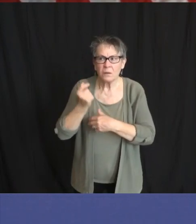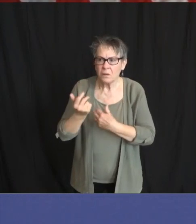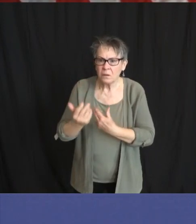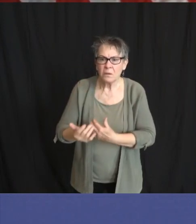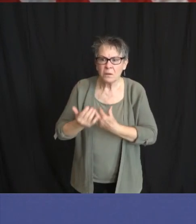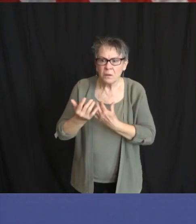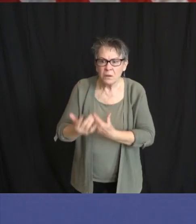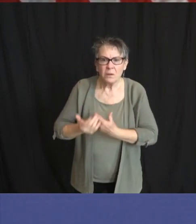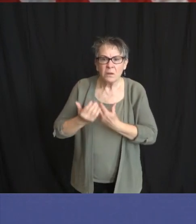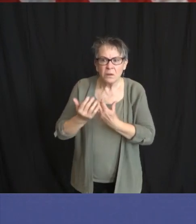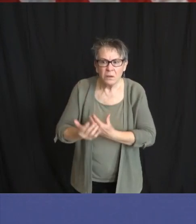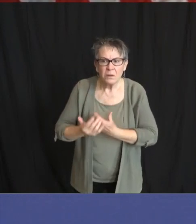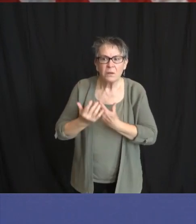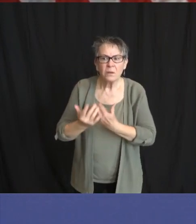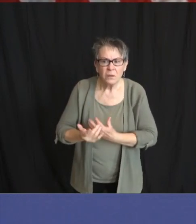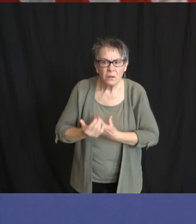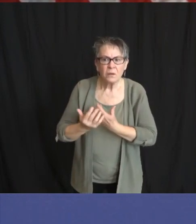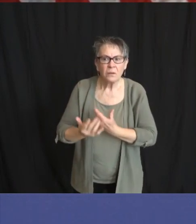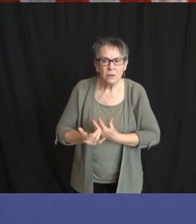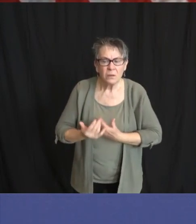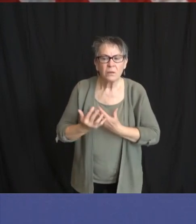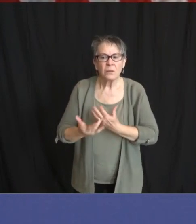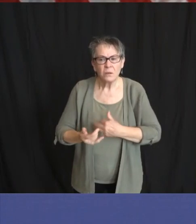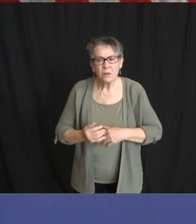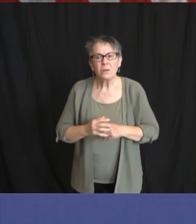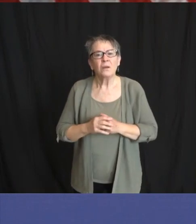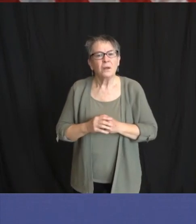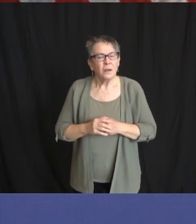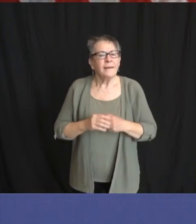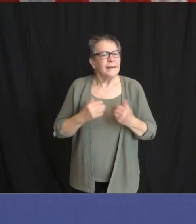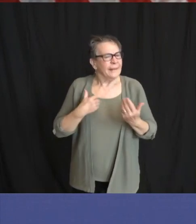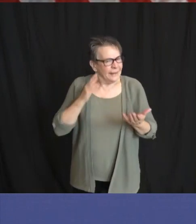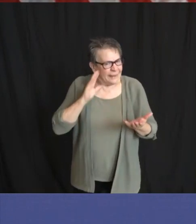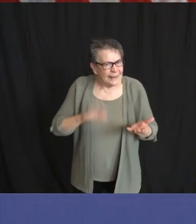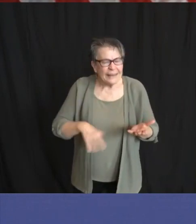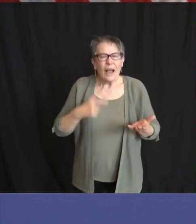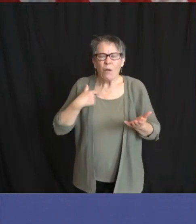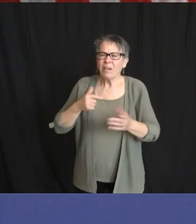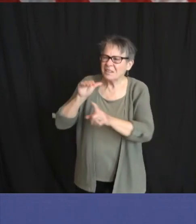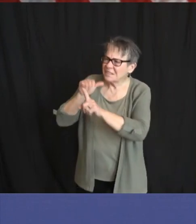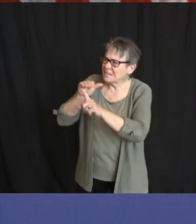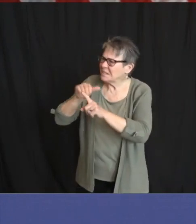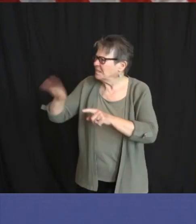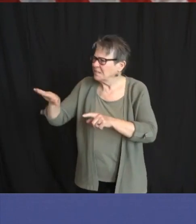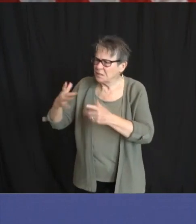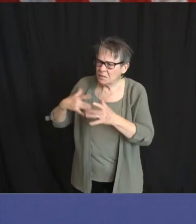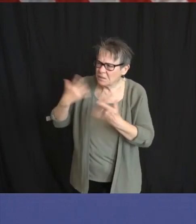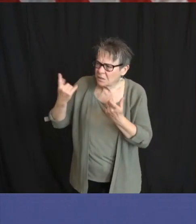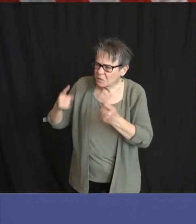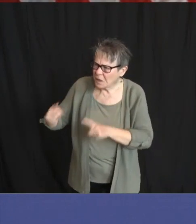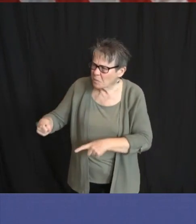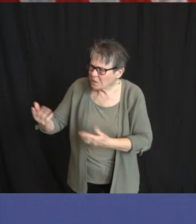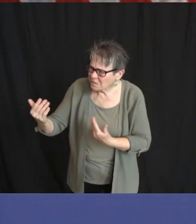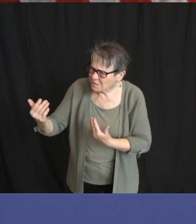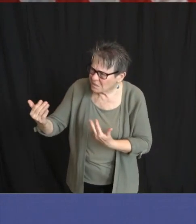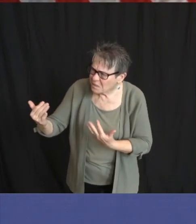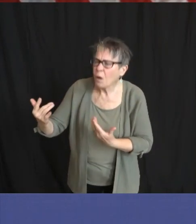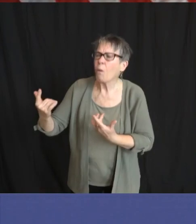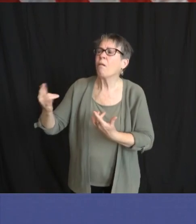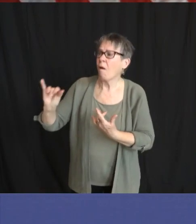briefing in terms of giving the exact numbers. They have plussed up, but I don't want to just give you generalities. Yeah, I saw